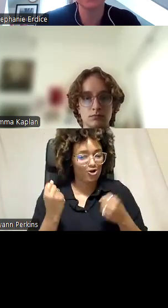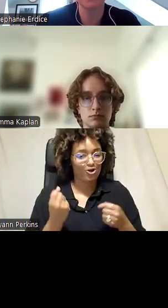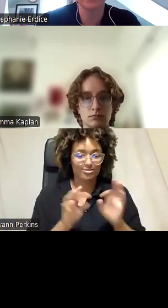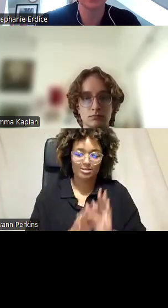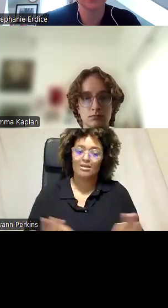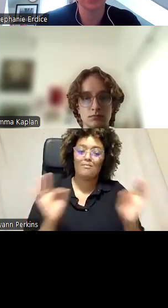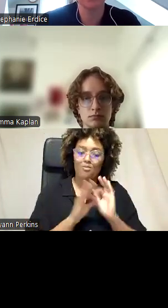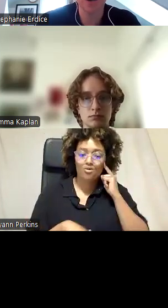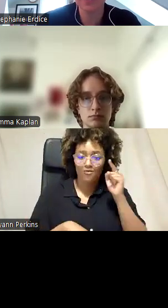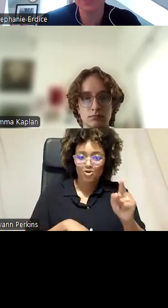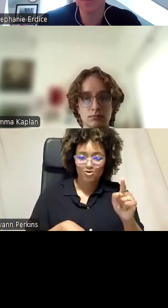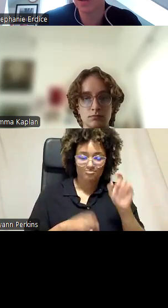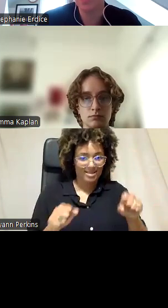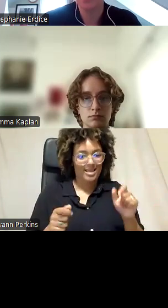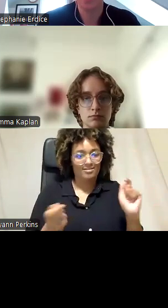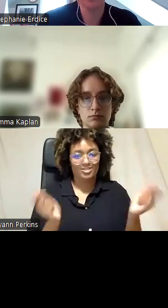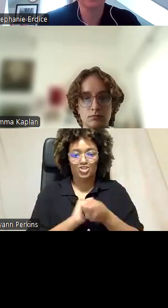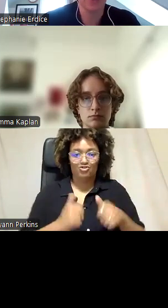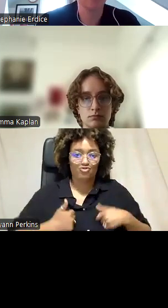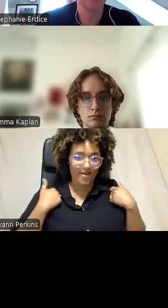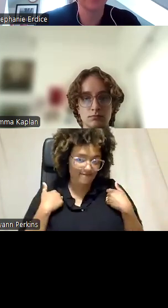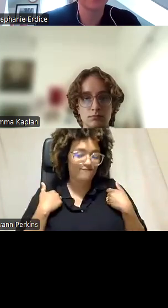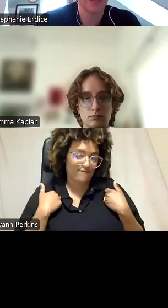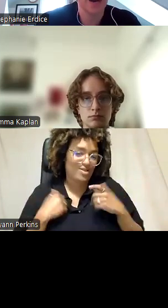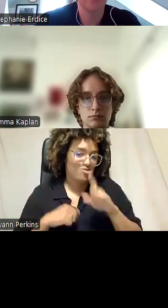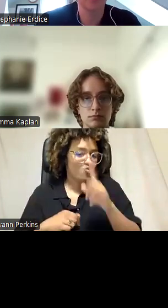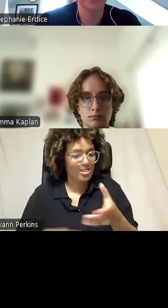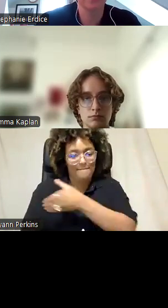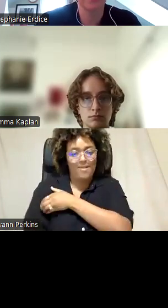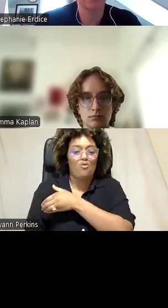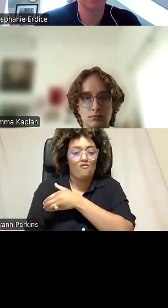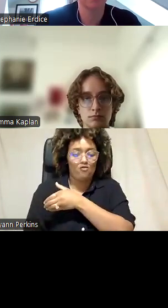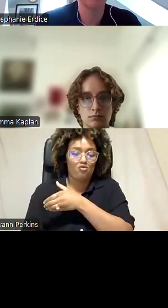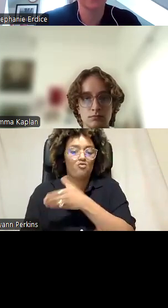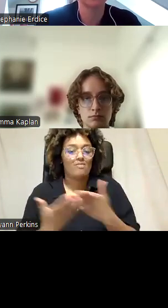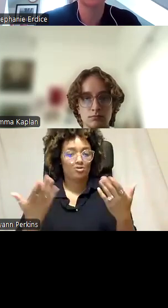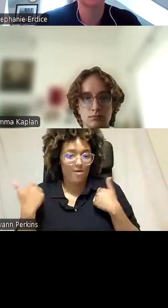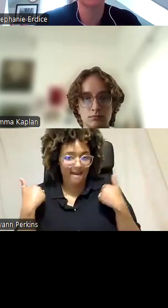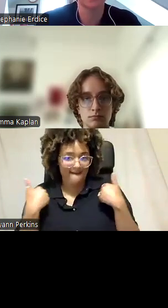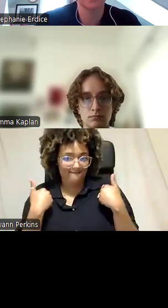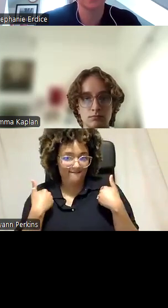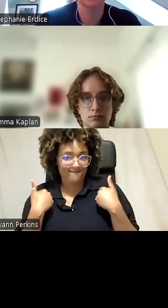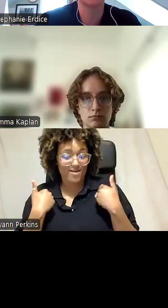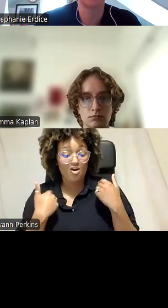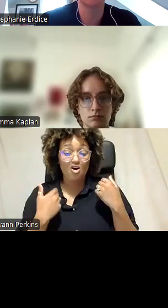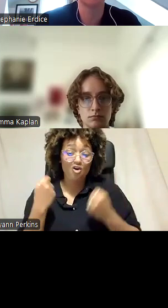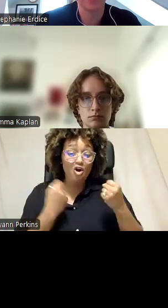really can be life-changing. New cars can be a really powerful thing to have. Worrying about car maintenance is a total